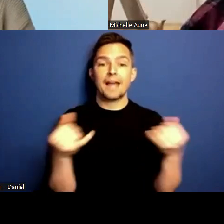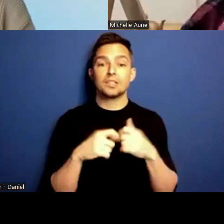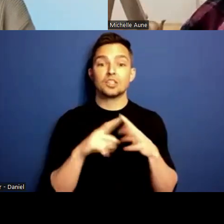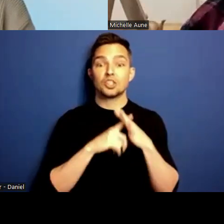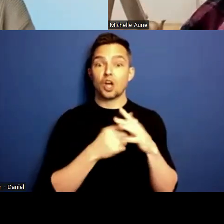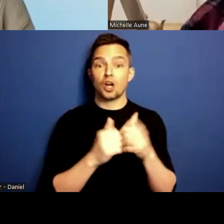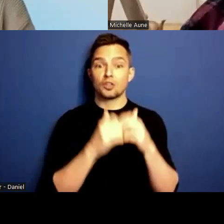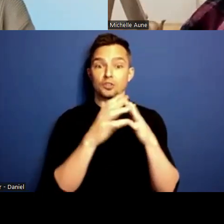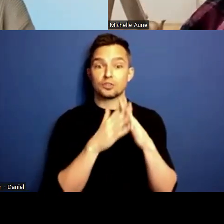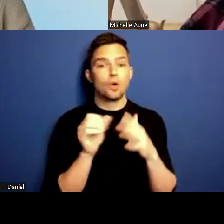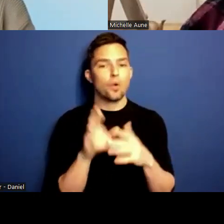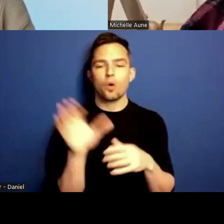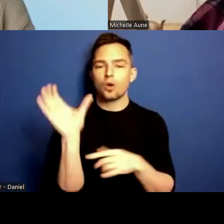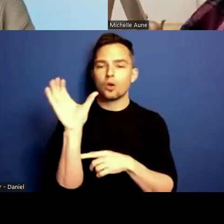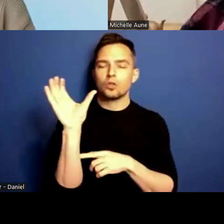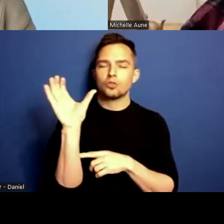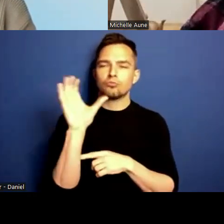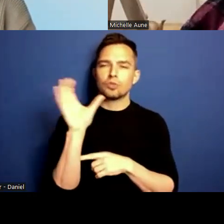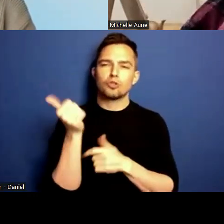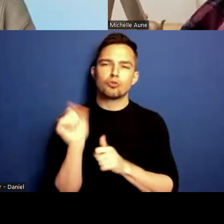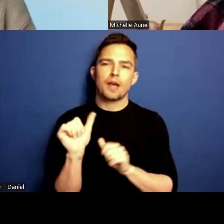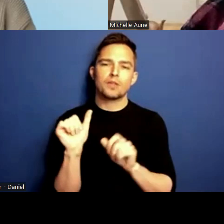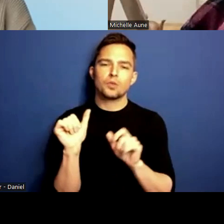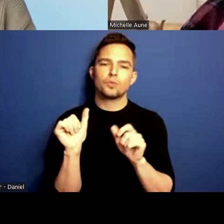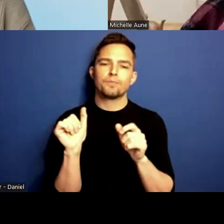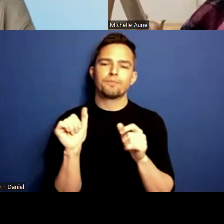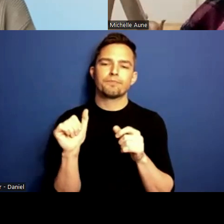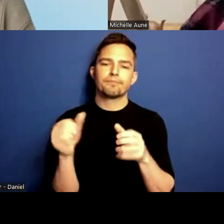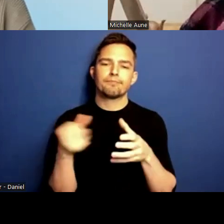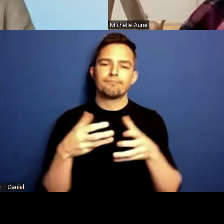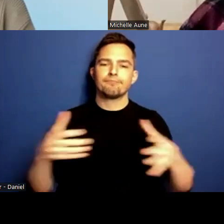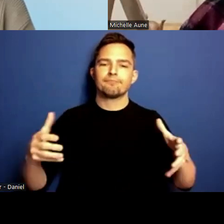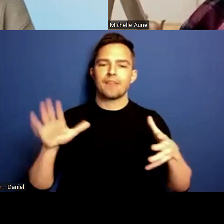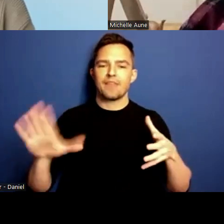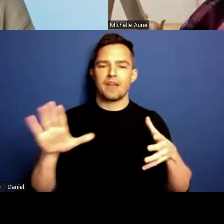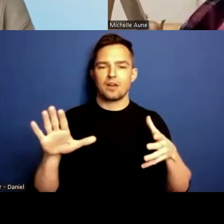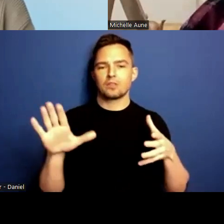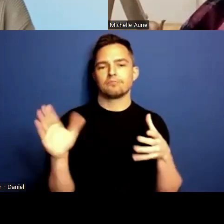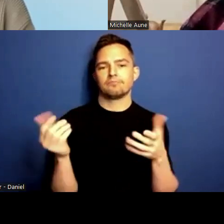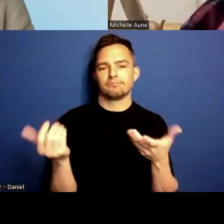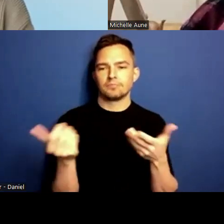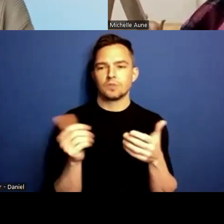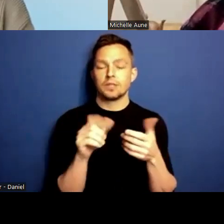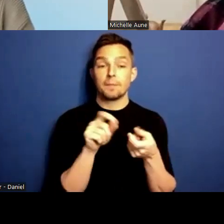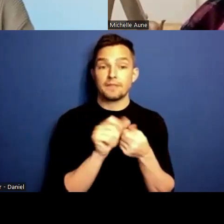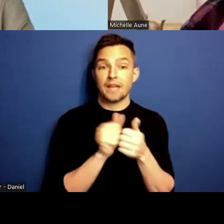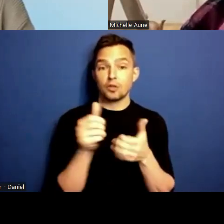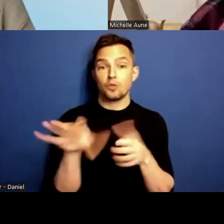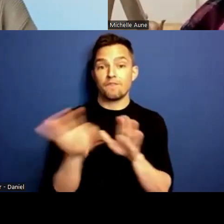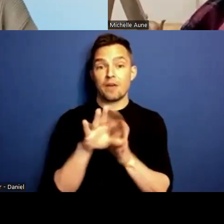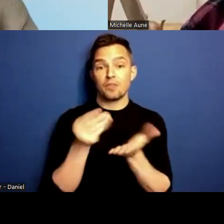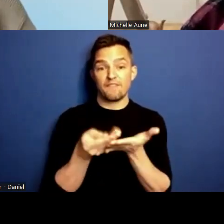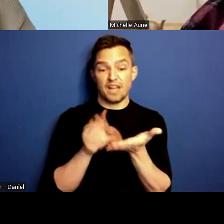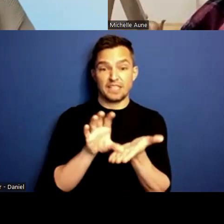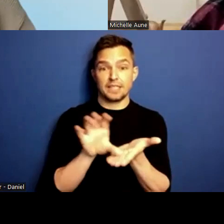area or looking to further theirs? And specifically, people have been asking too about how you found the funding for these types